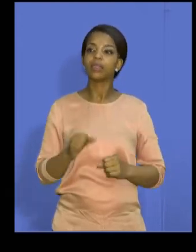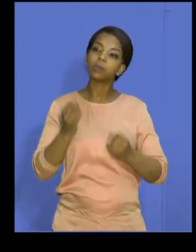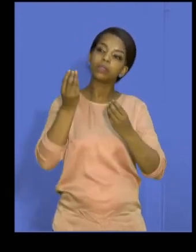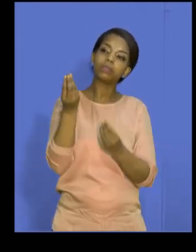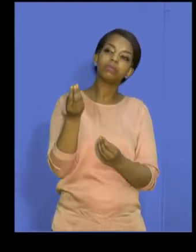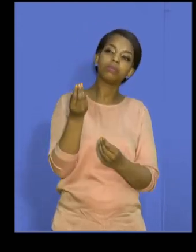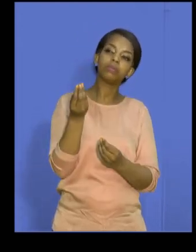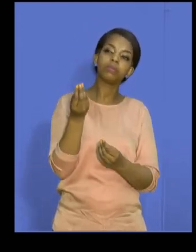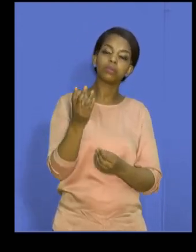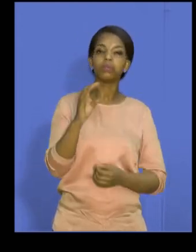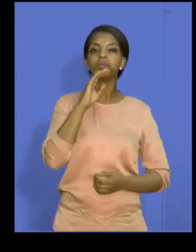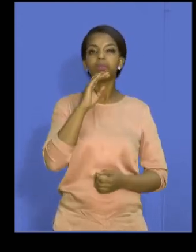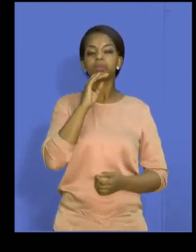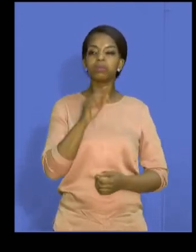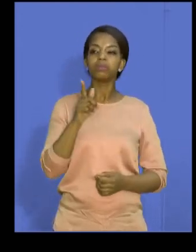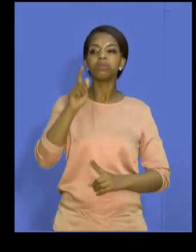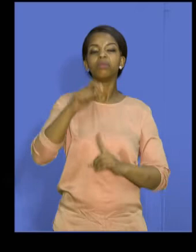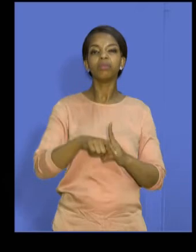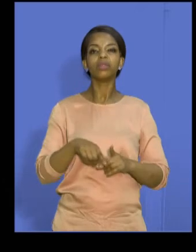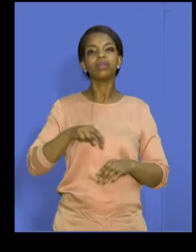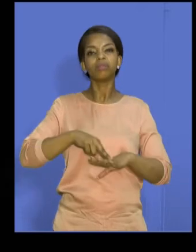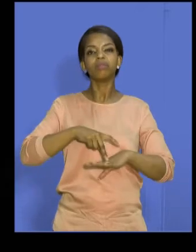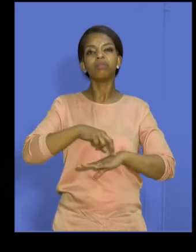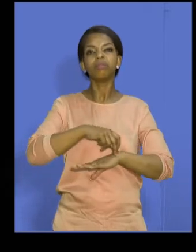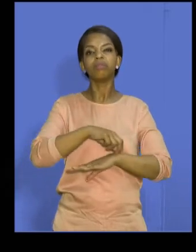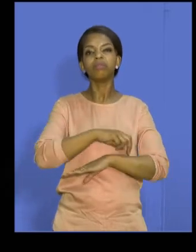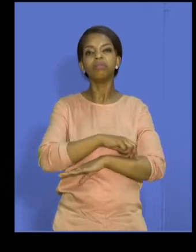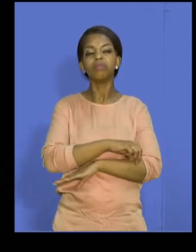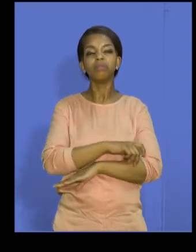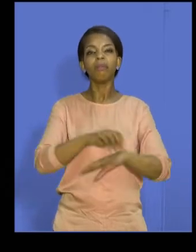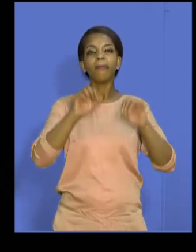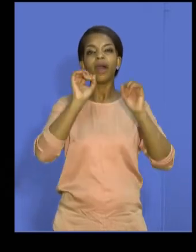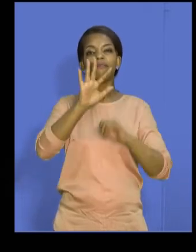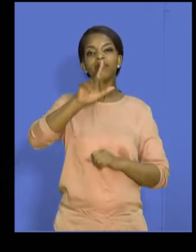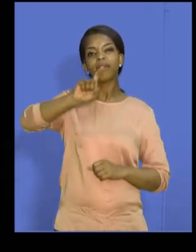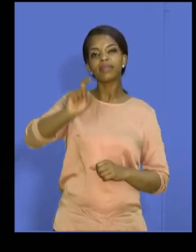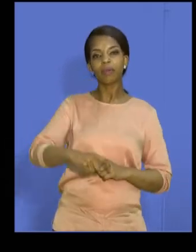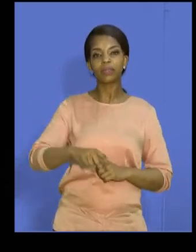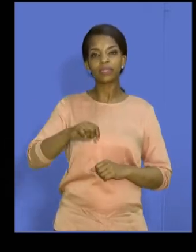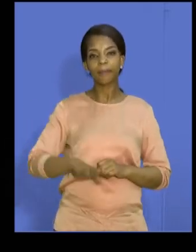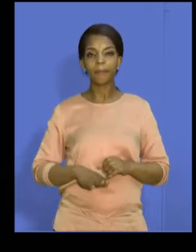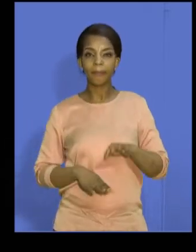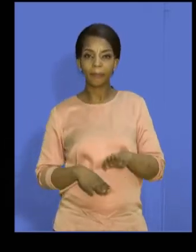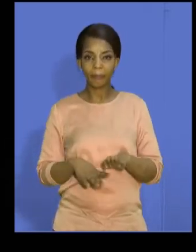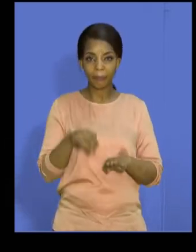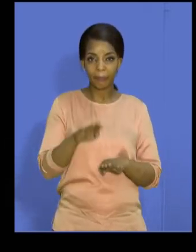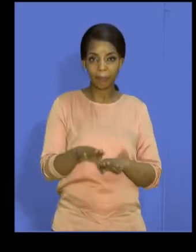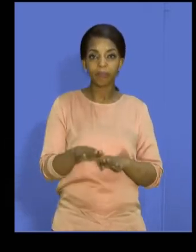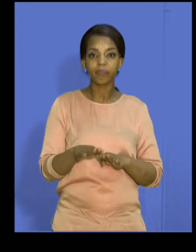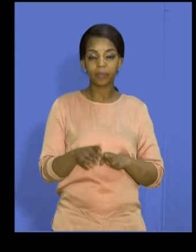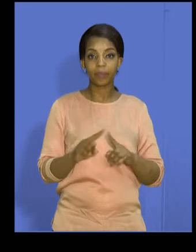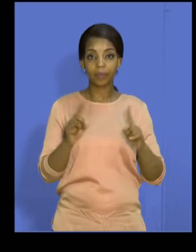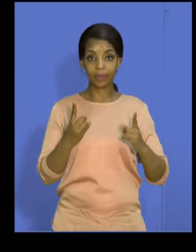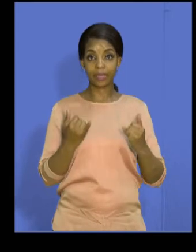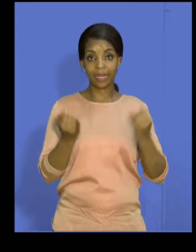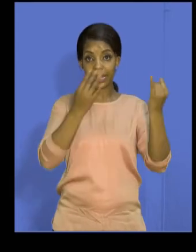will walk 5,000 steps because there is no change that is taking place. And the number of steps is a constant value